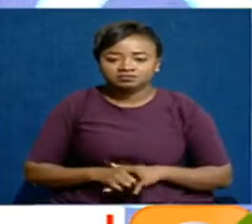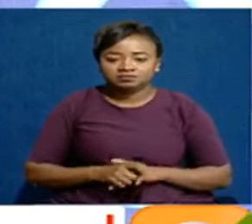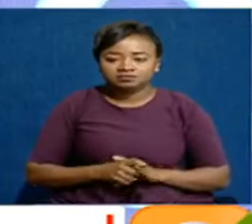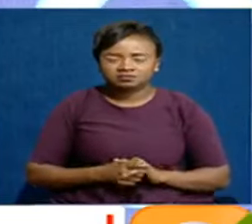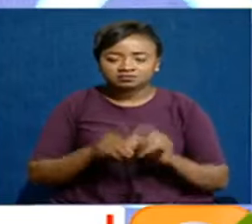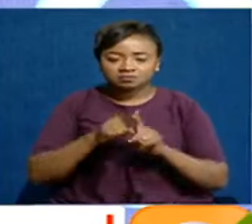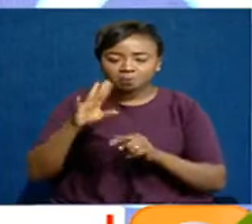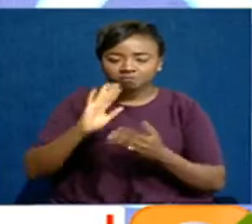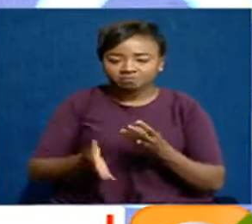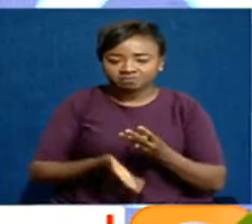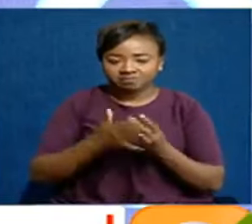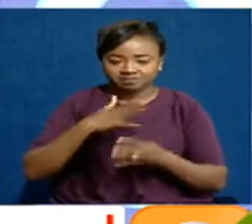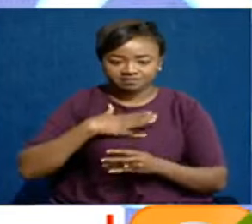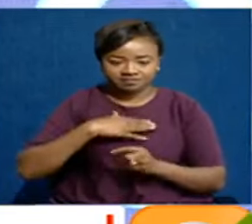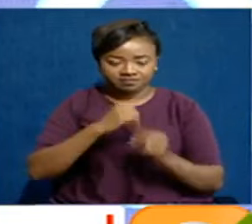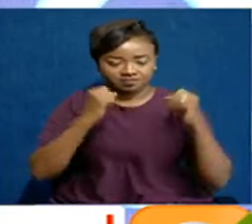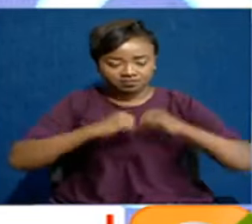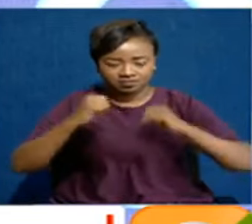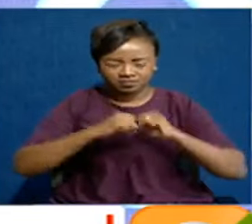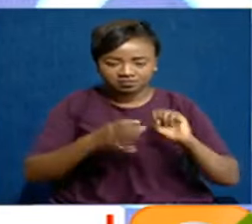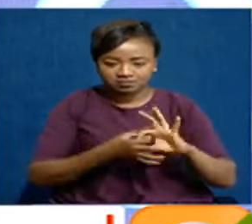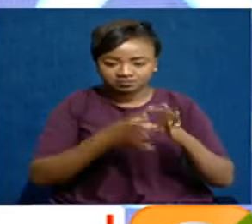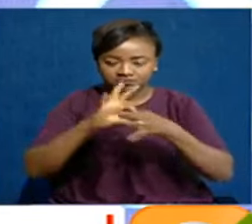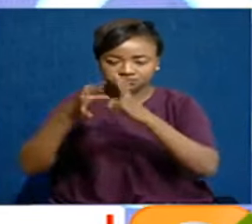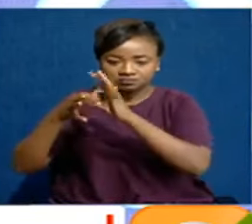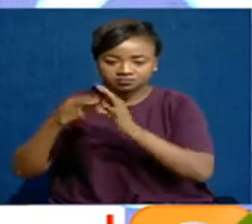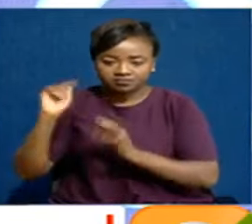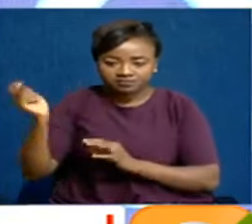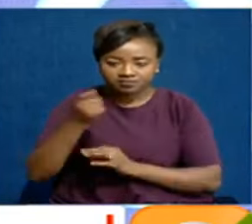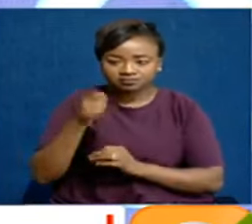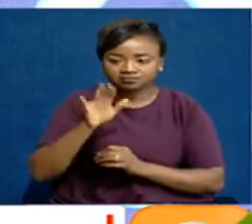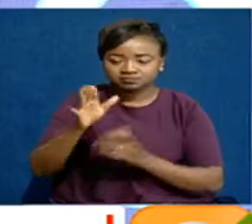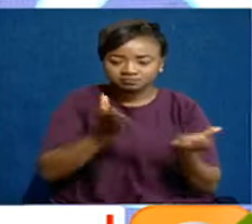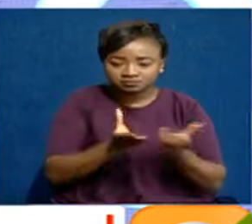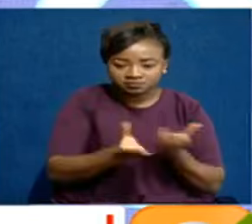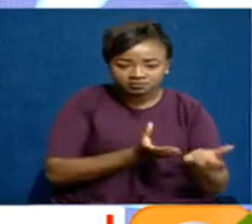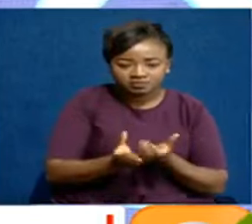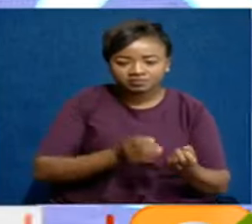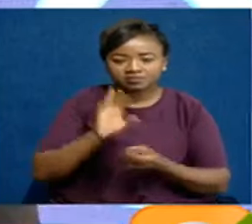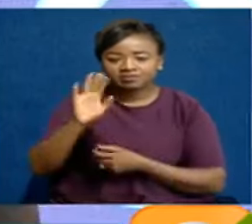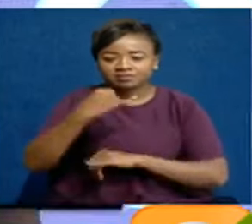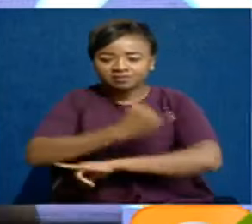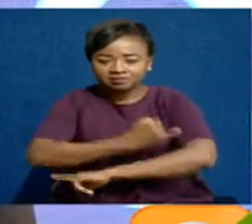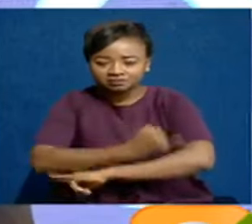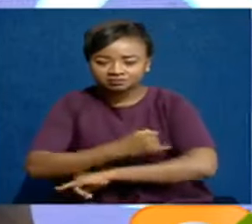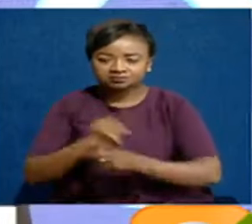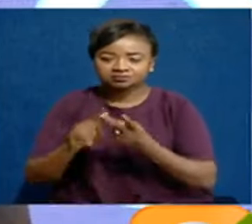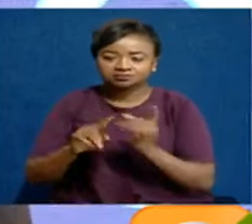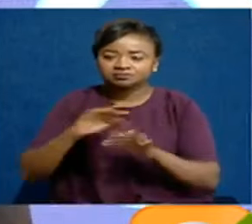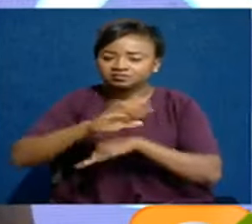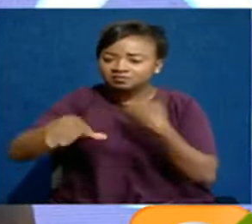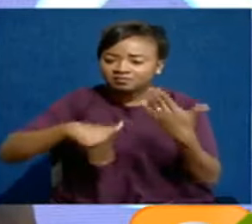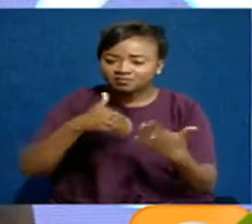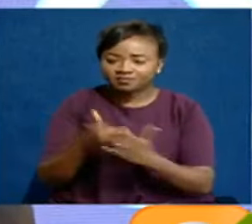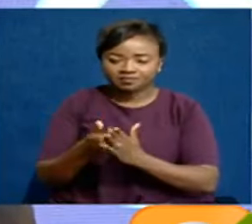our ability to connect Kenyans, their homes, their businesses, institutions, and every touch